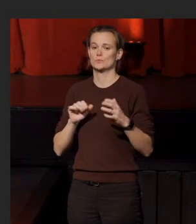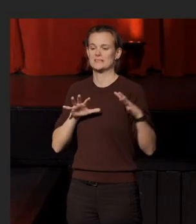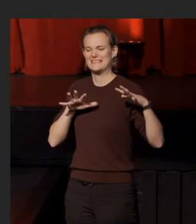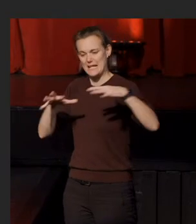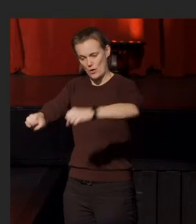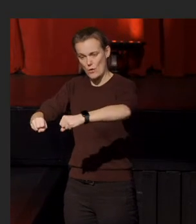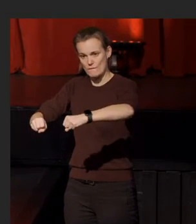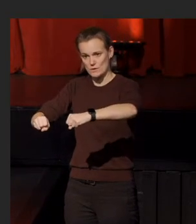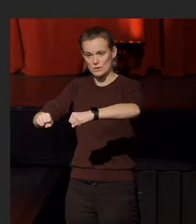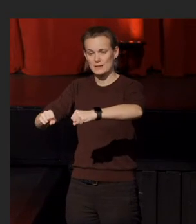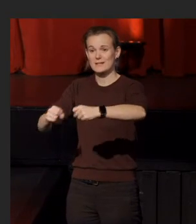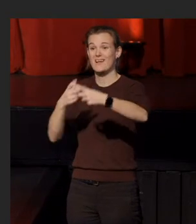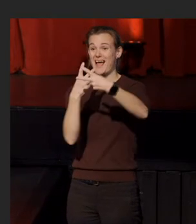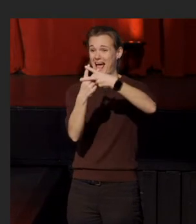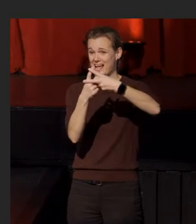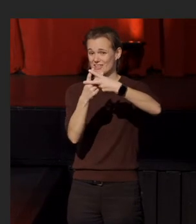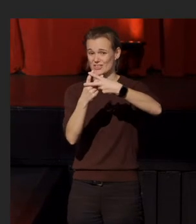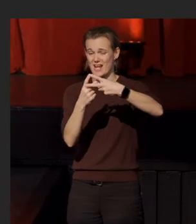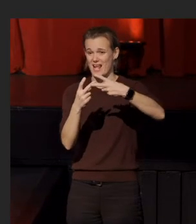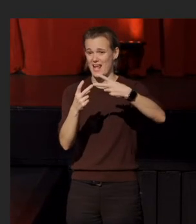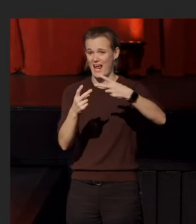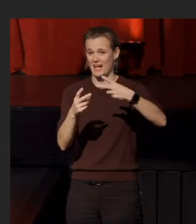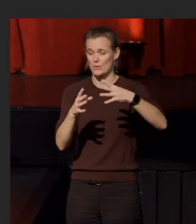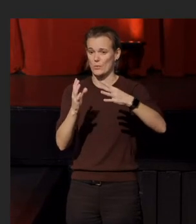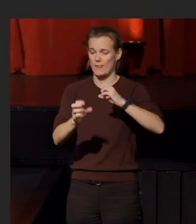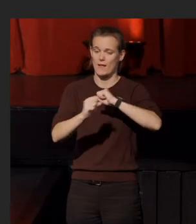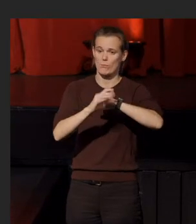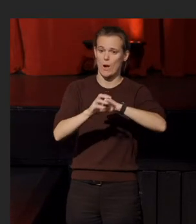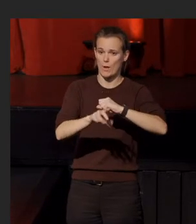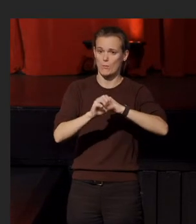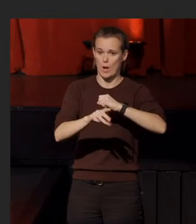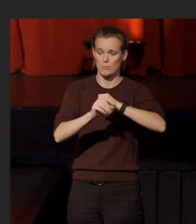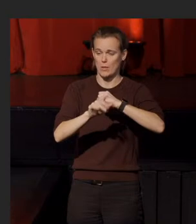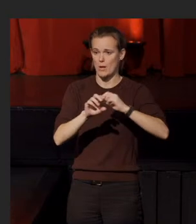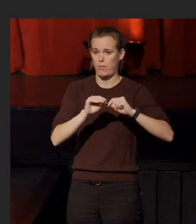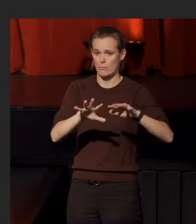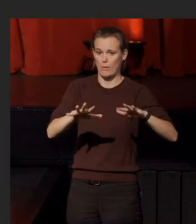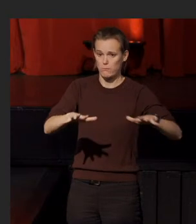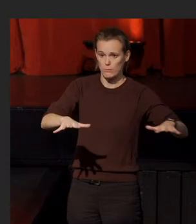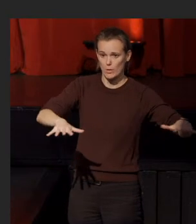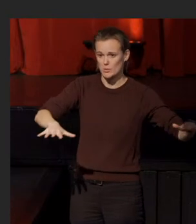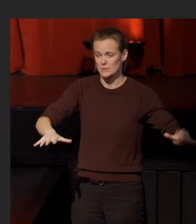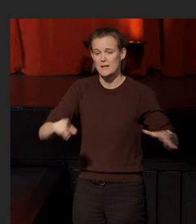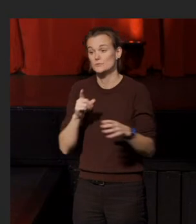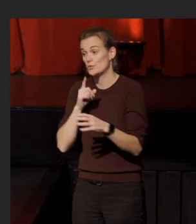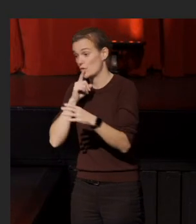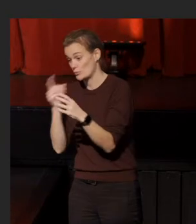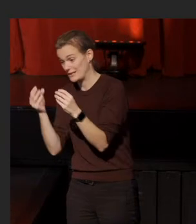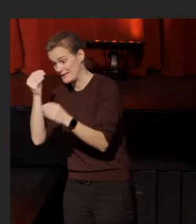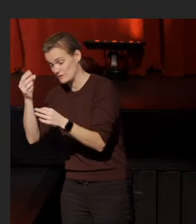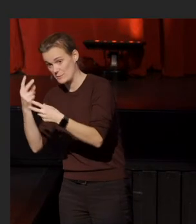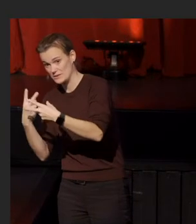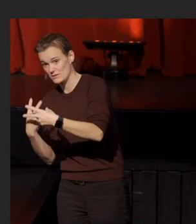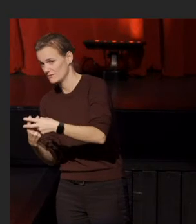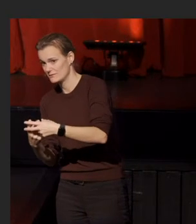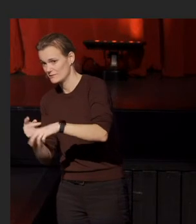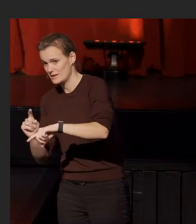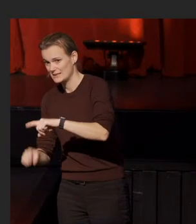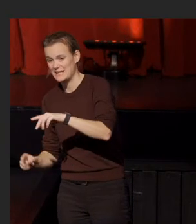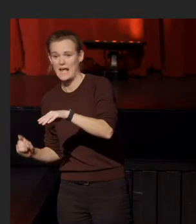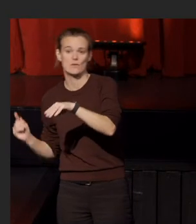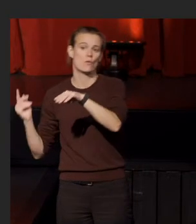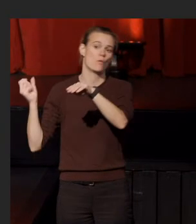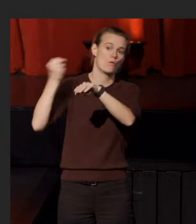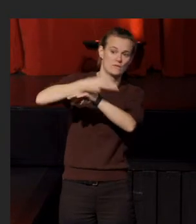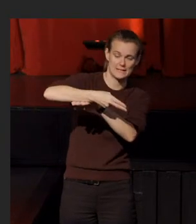sending nonsense through some channel of communication. There's also trolls and other kinds